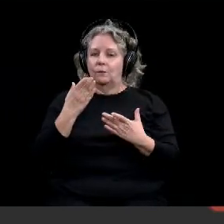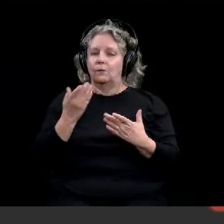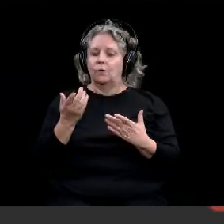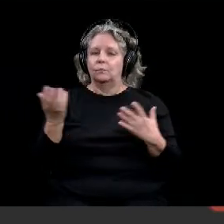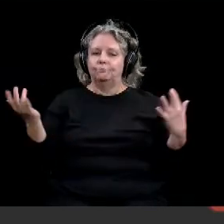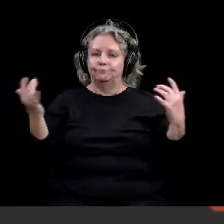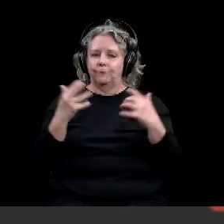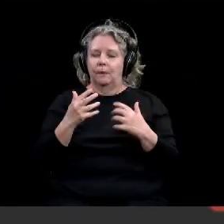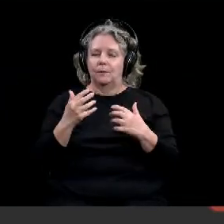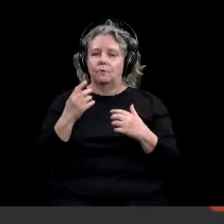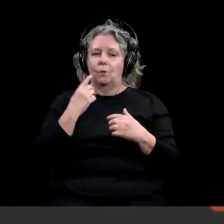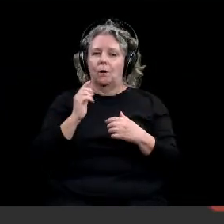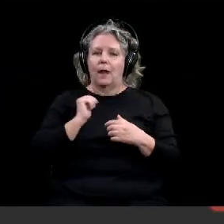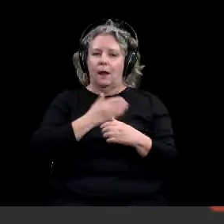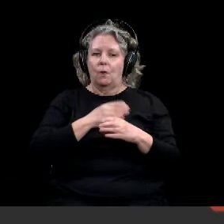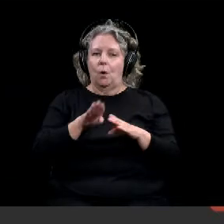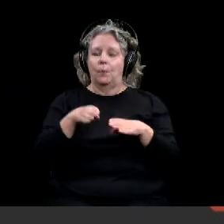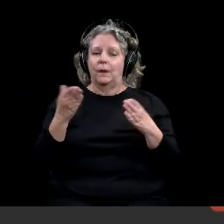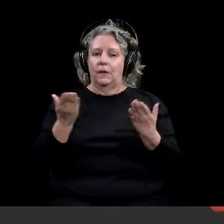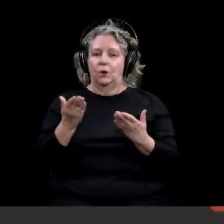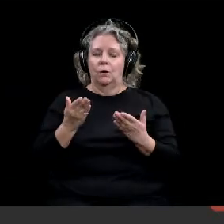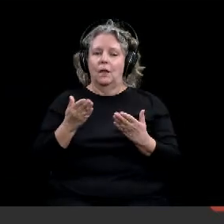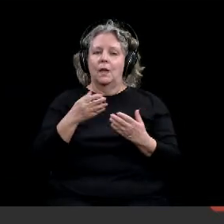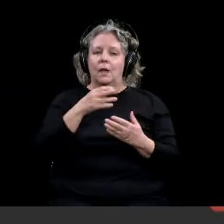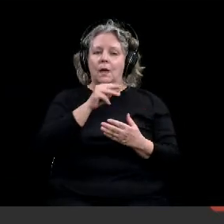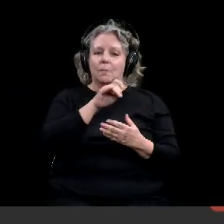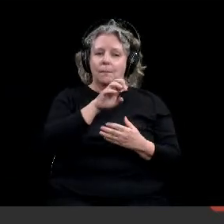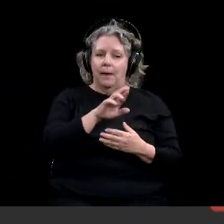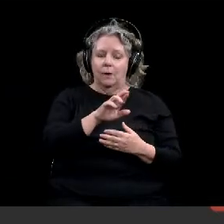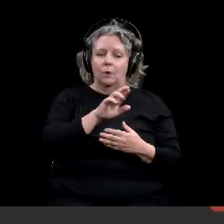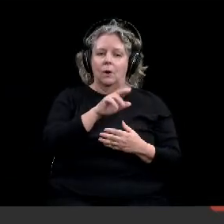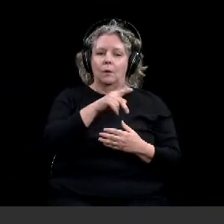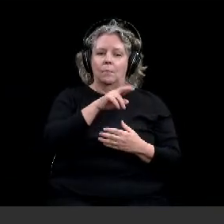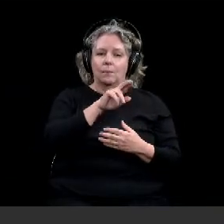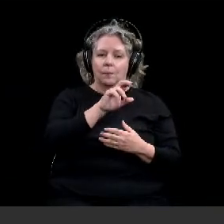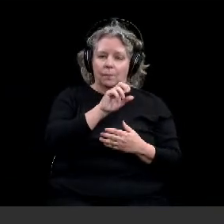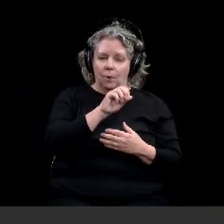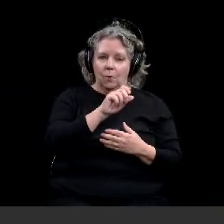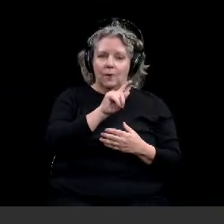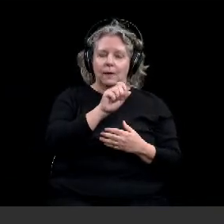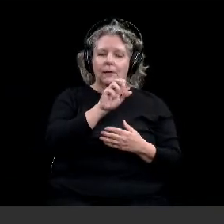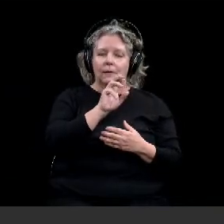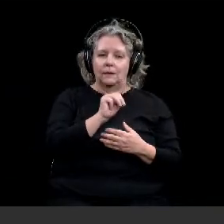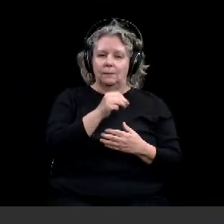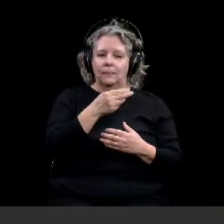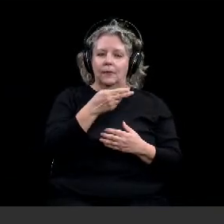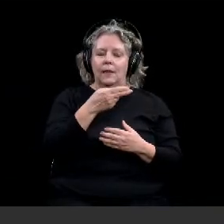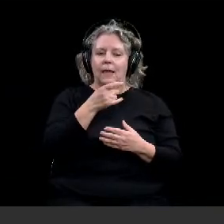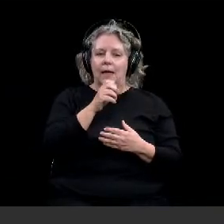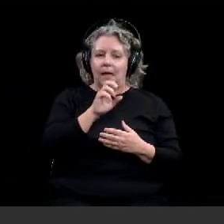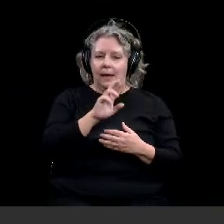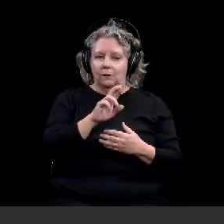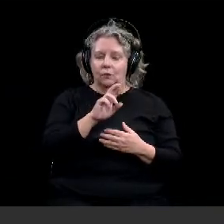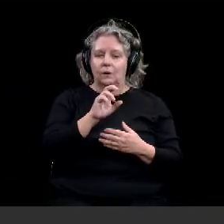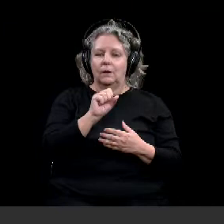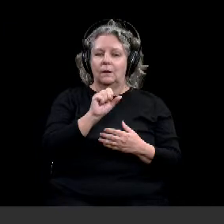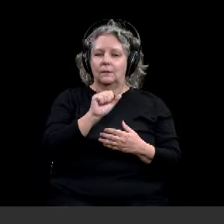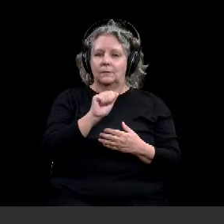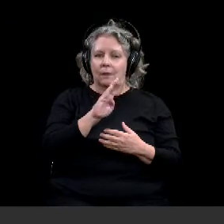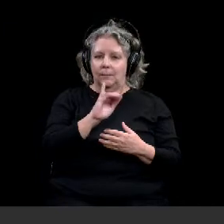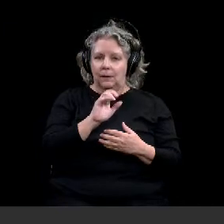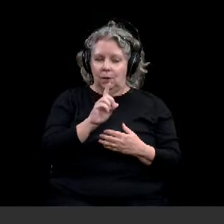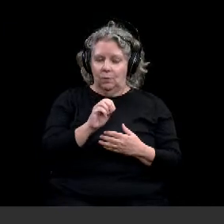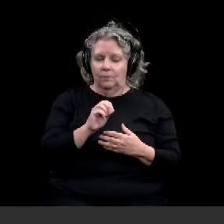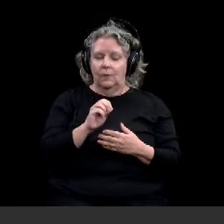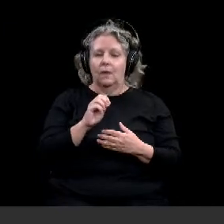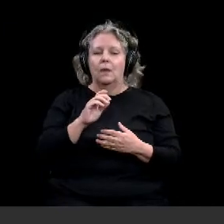you'll also, we want to invite everybody to the town hall meeting that your strategic communication group that was appointed